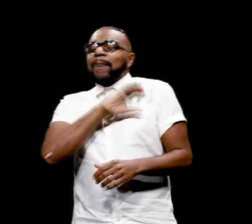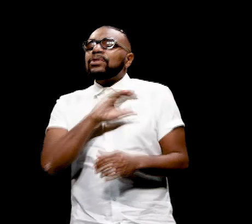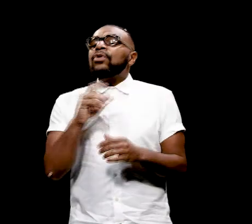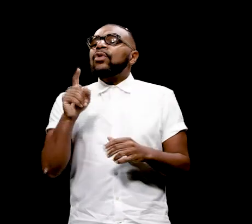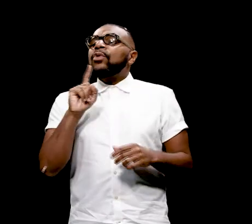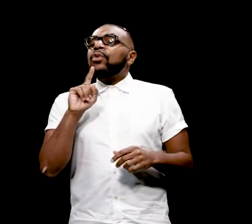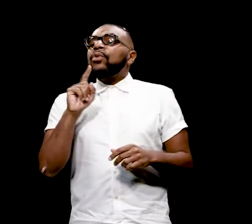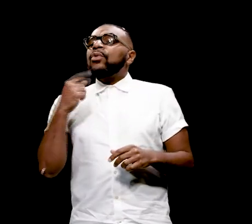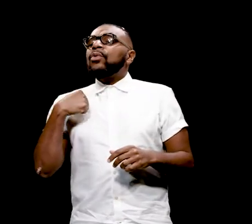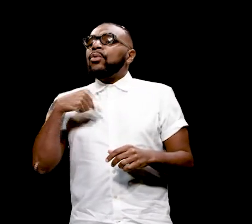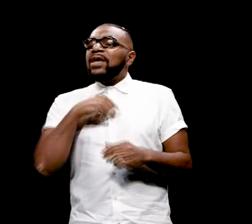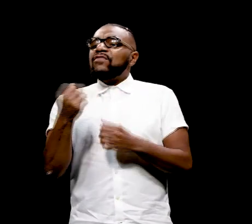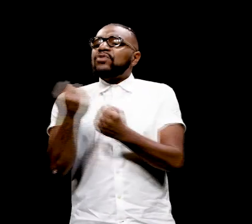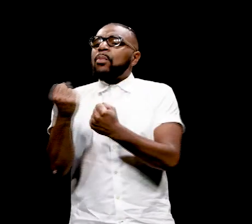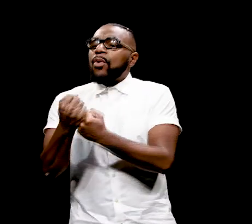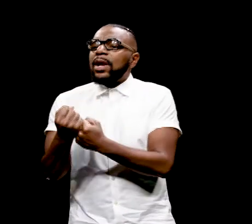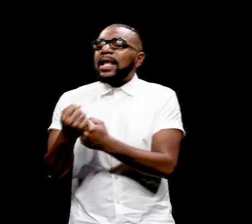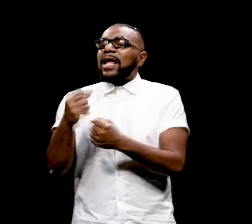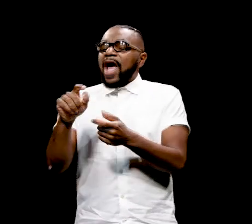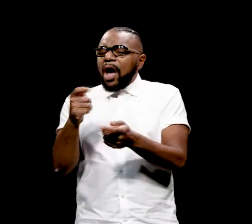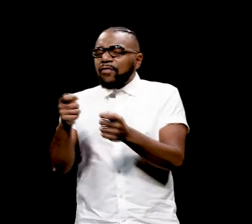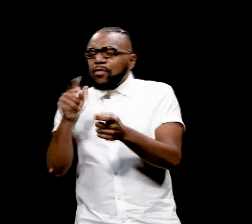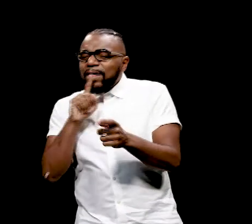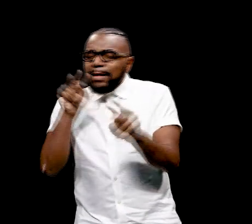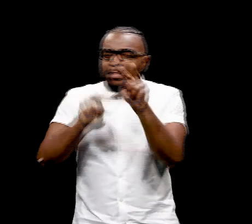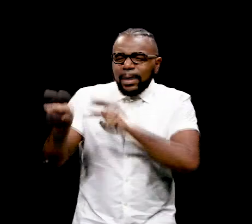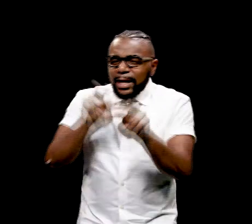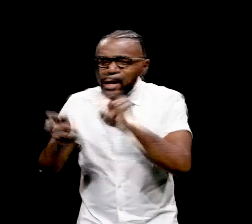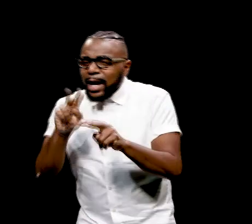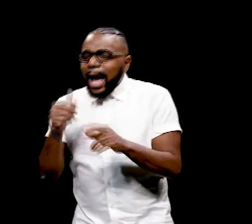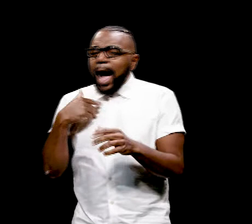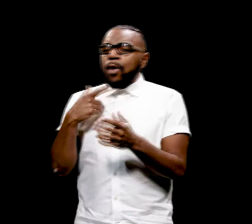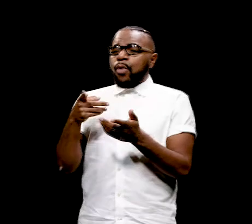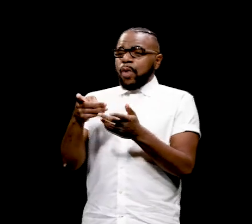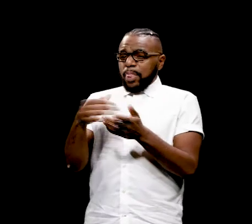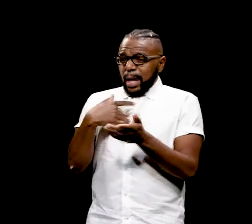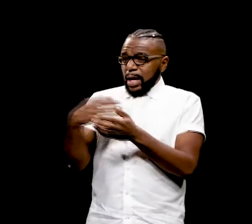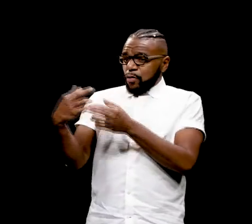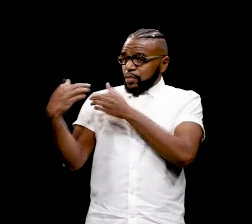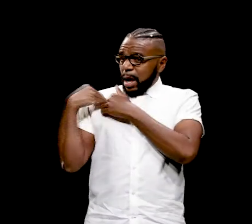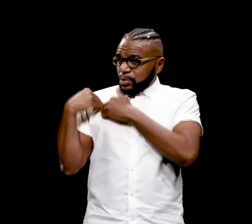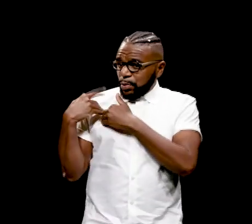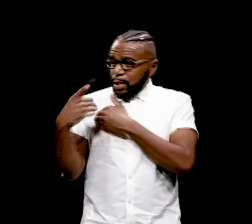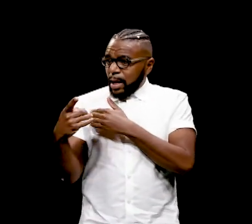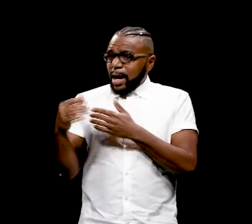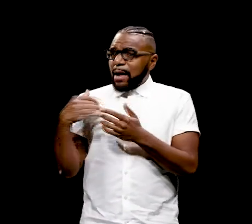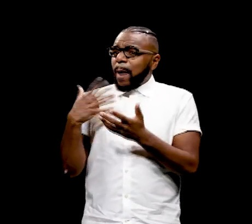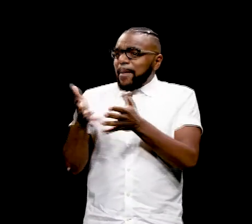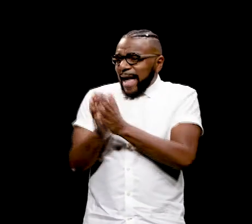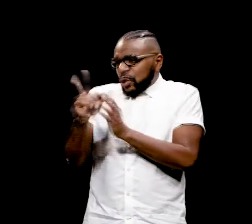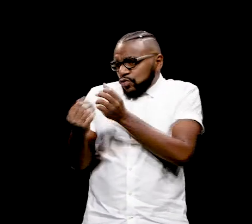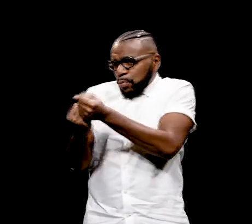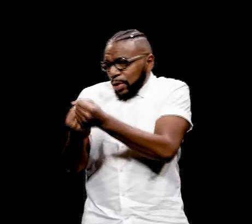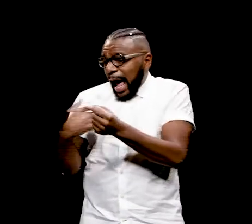supported to the ballot in November an overhaul of the oversight and accountability mechanism. I support it. I'm asking you to support it.